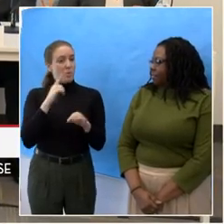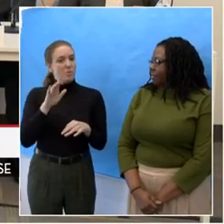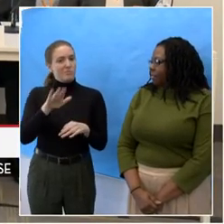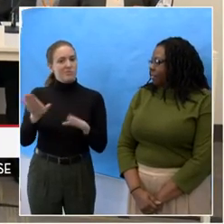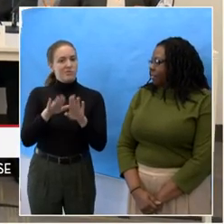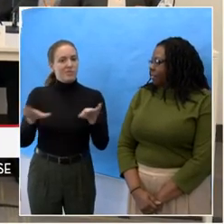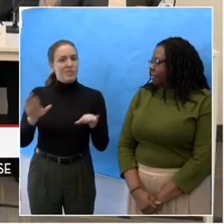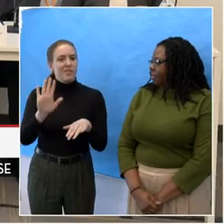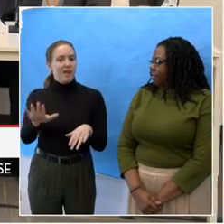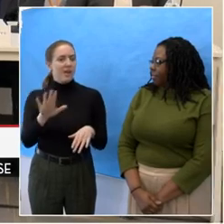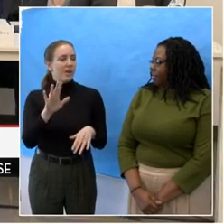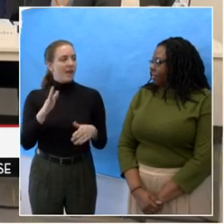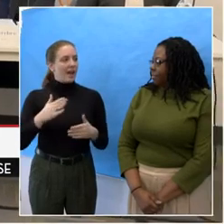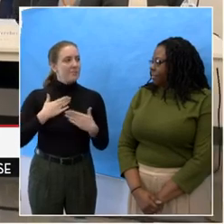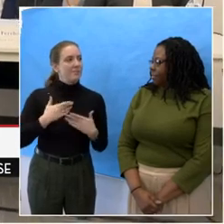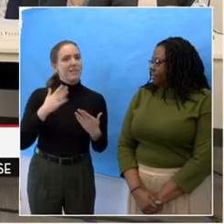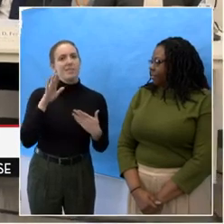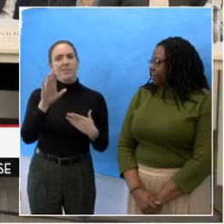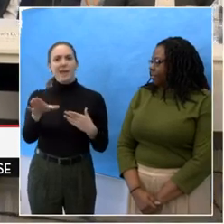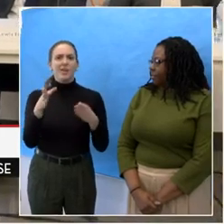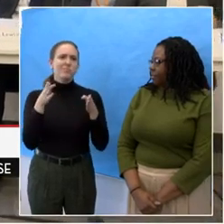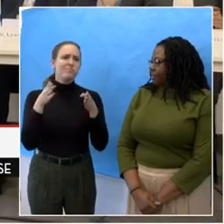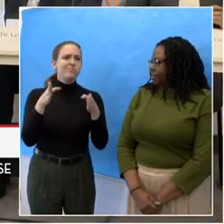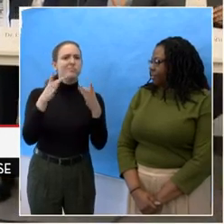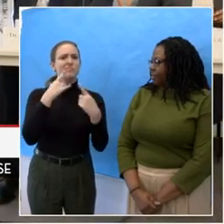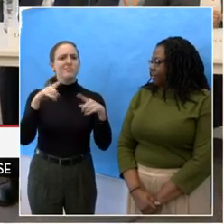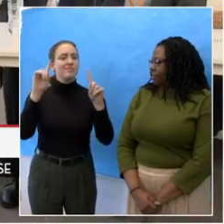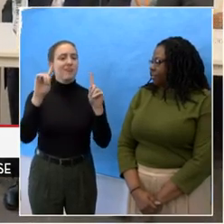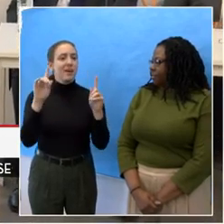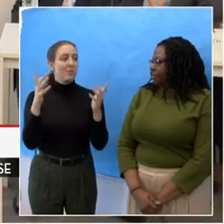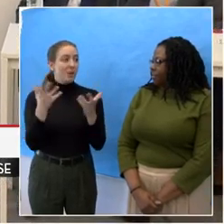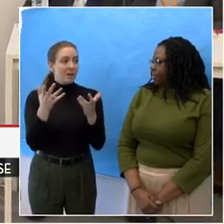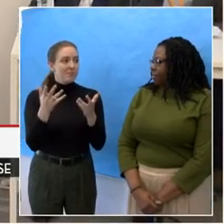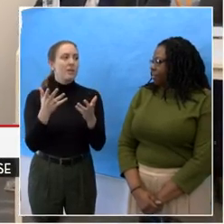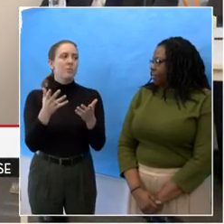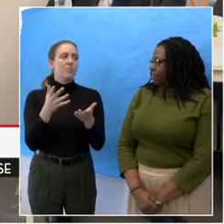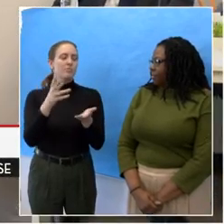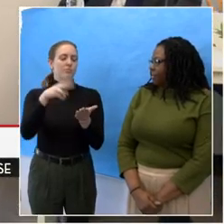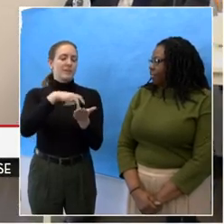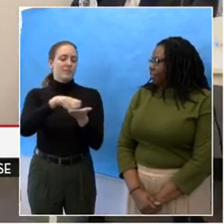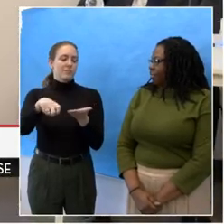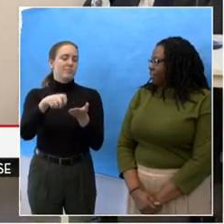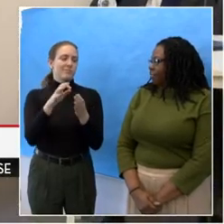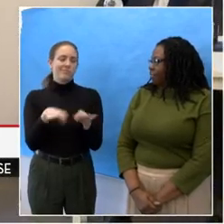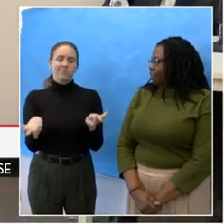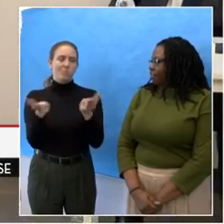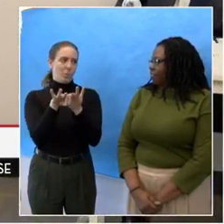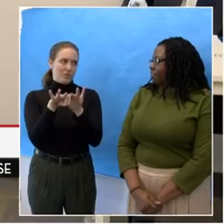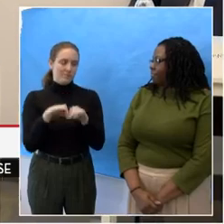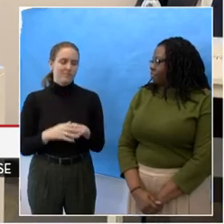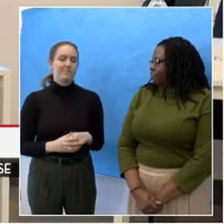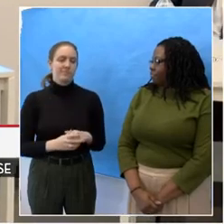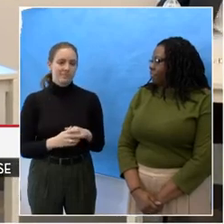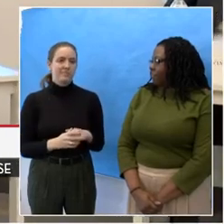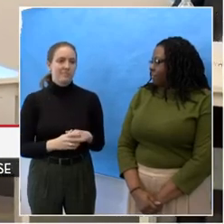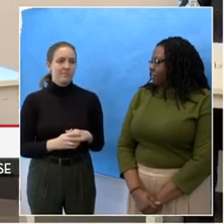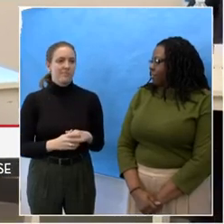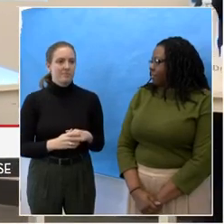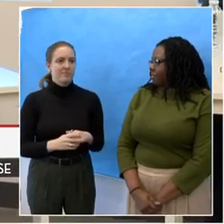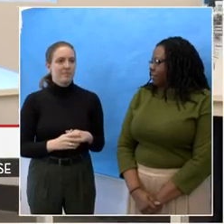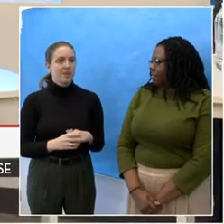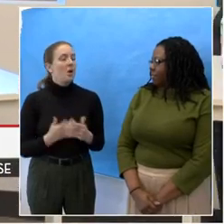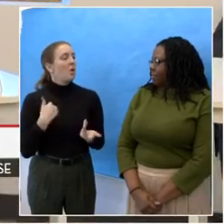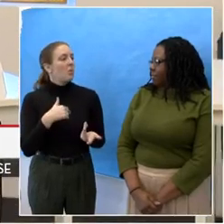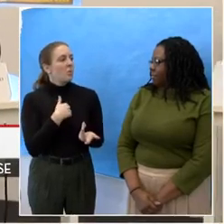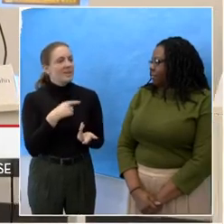productive pathways than learning how to read. And so we've got to take what